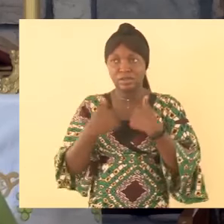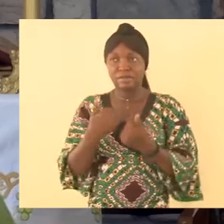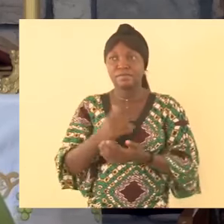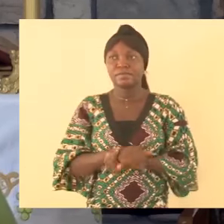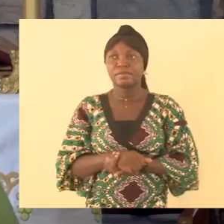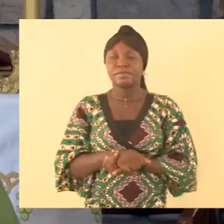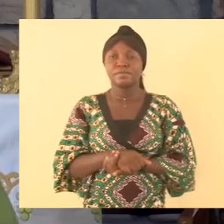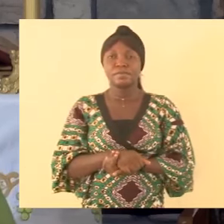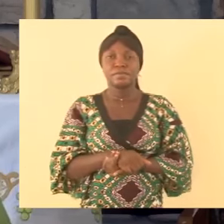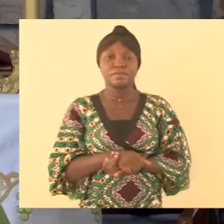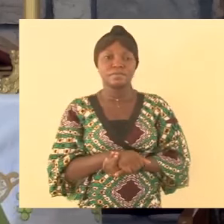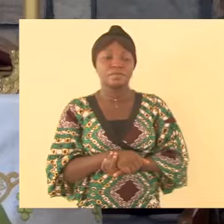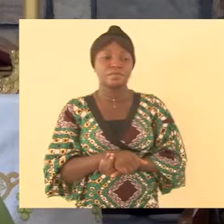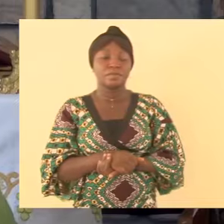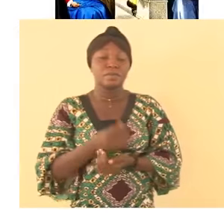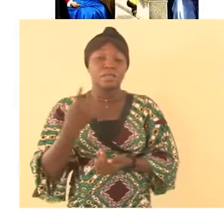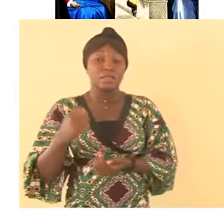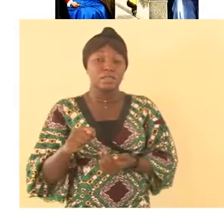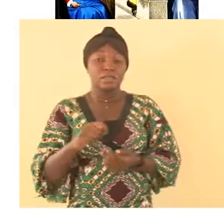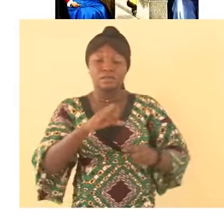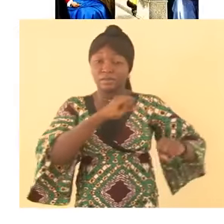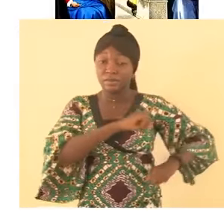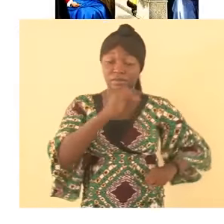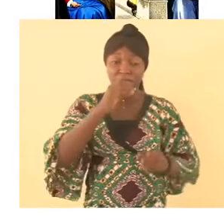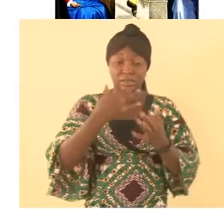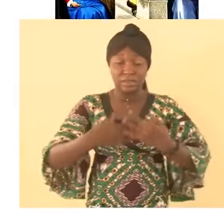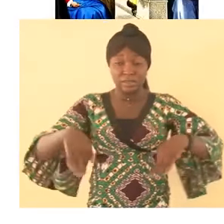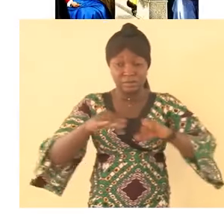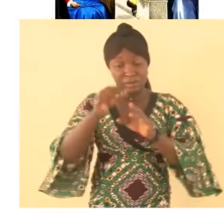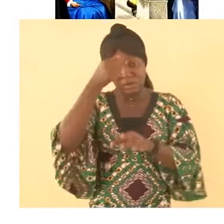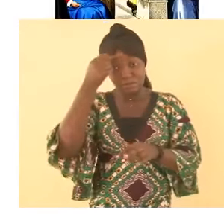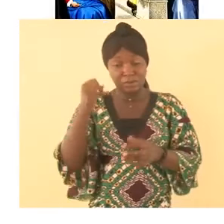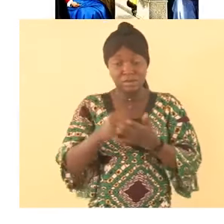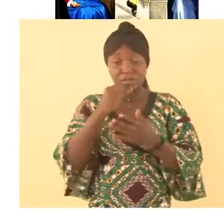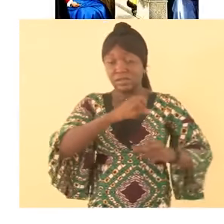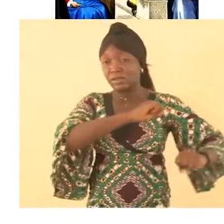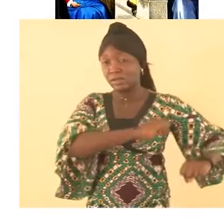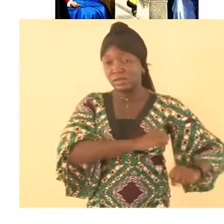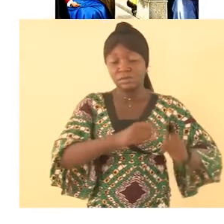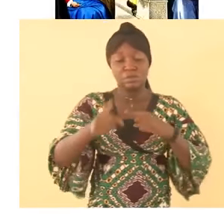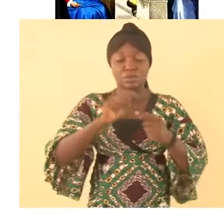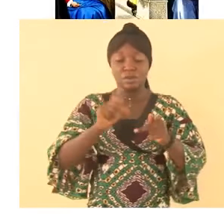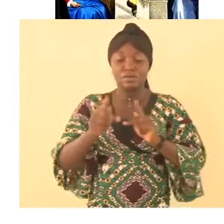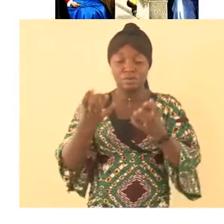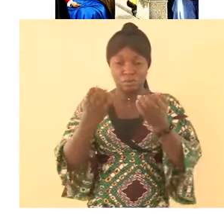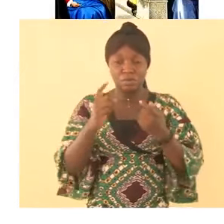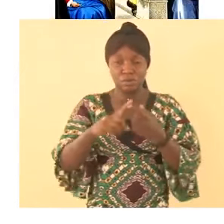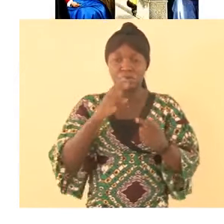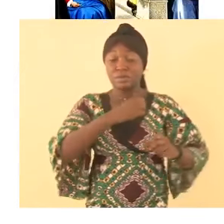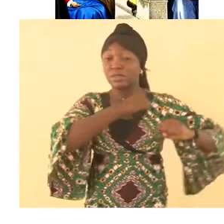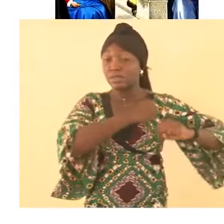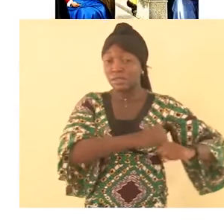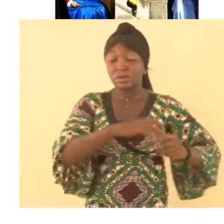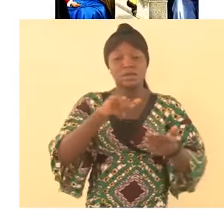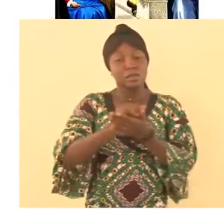every shred of security. And the word security is important because it is security. When people want to